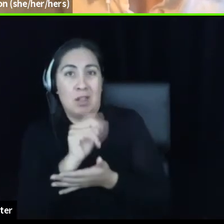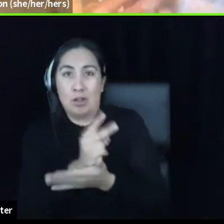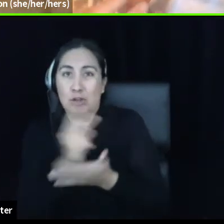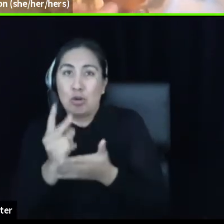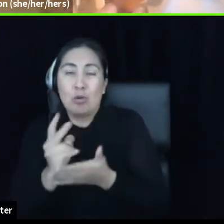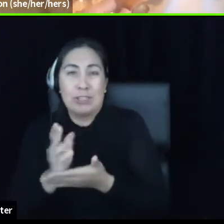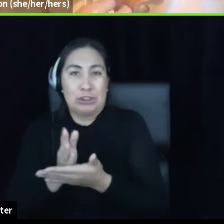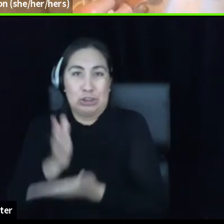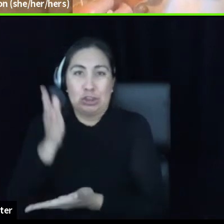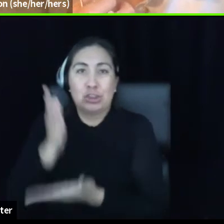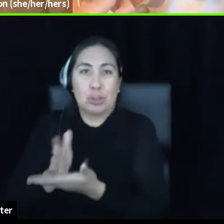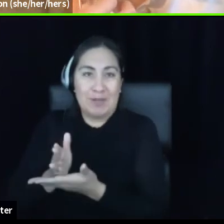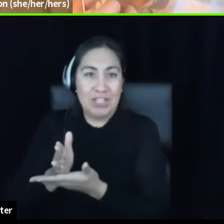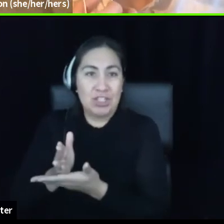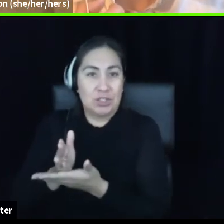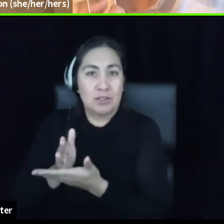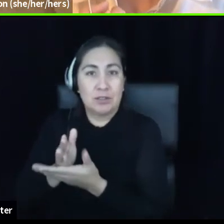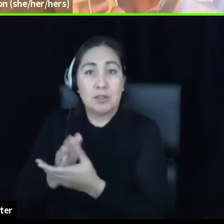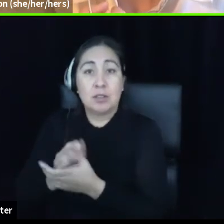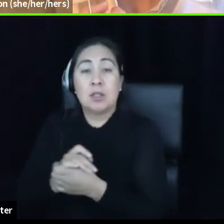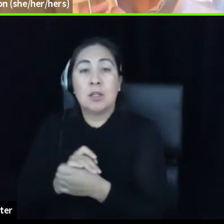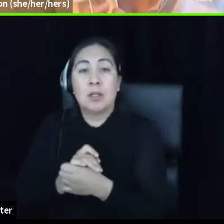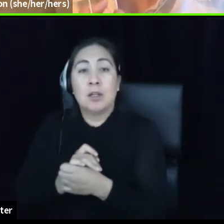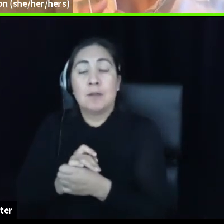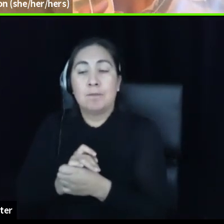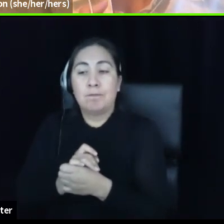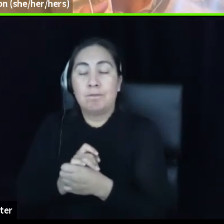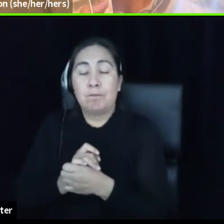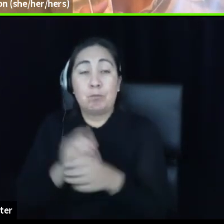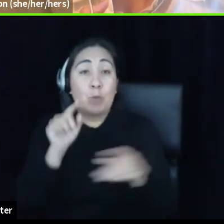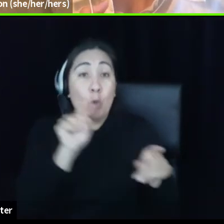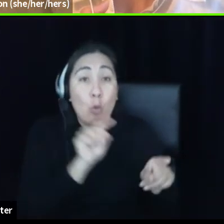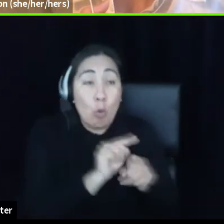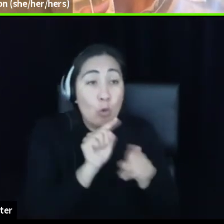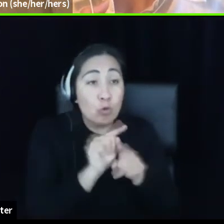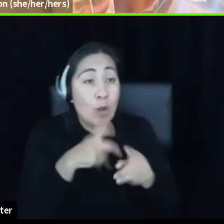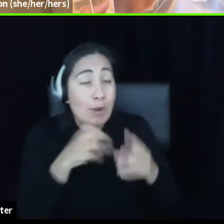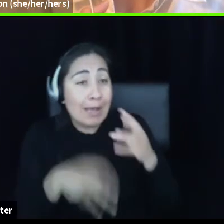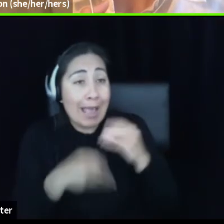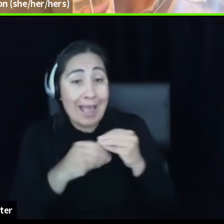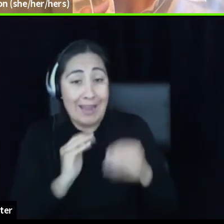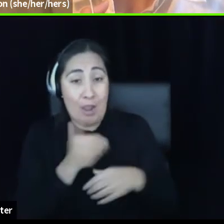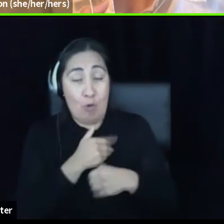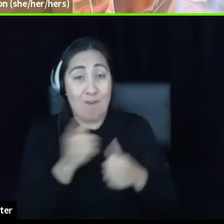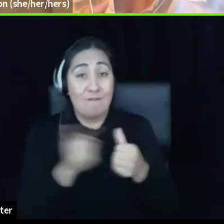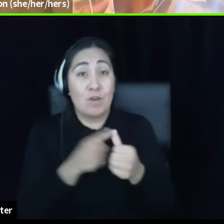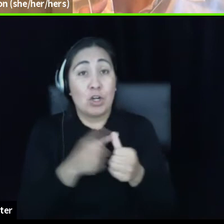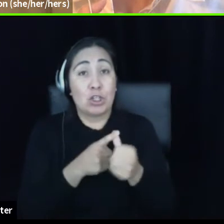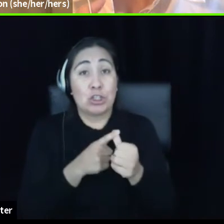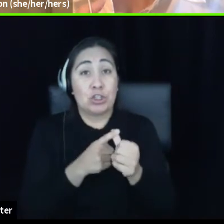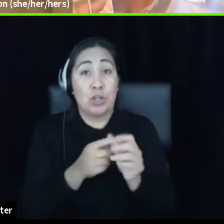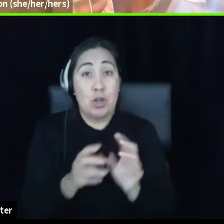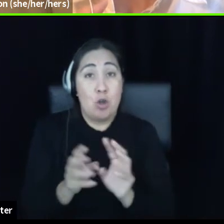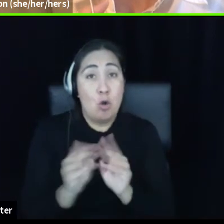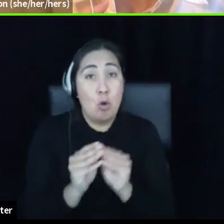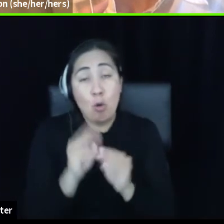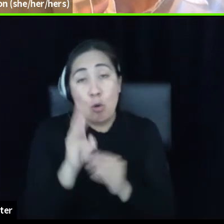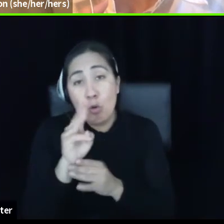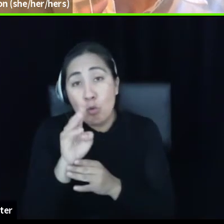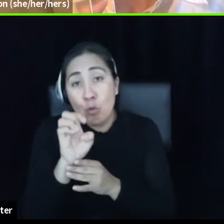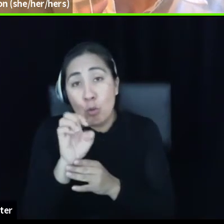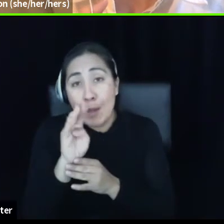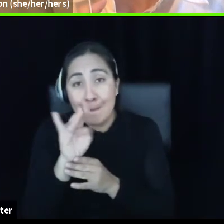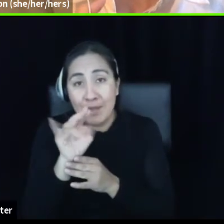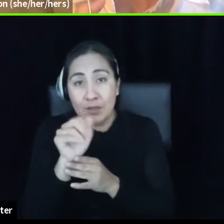Yeah, and I want to also just add that on our first webinar in this series, we did hear from Vita Delerme, who's